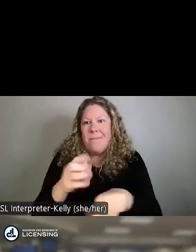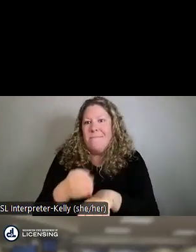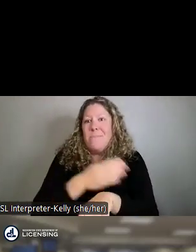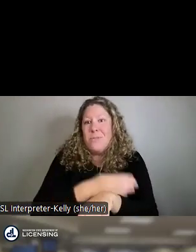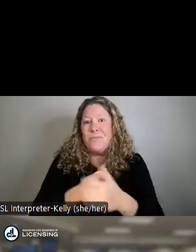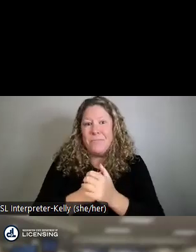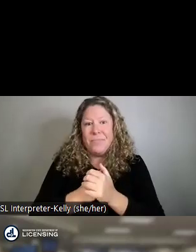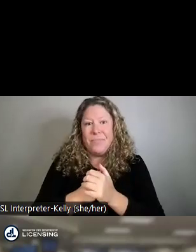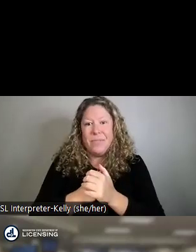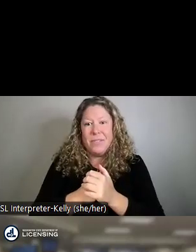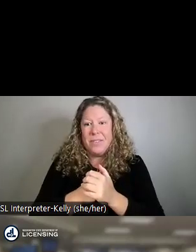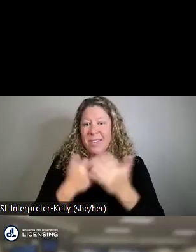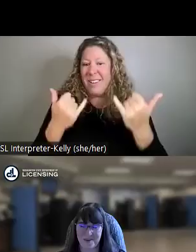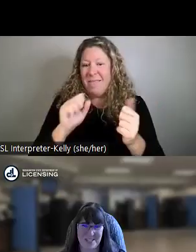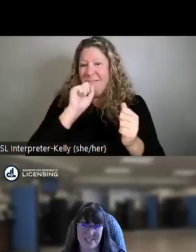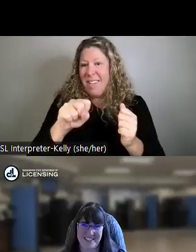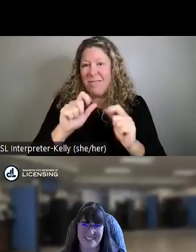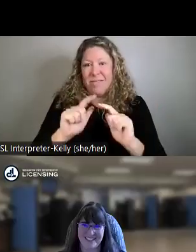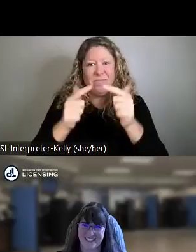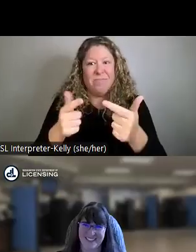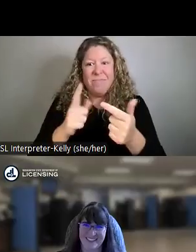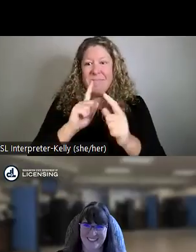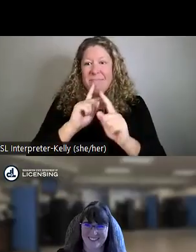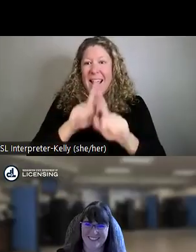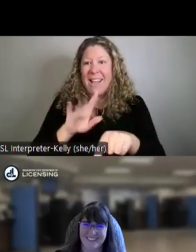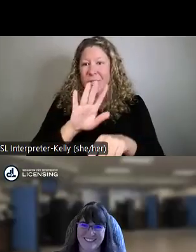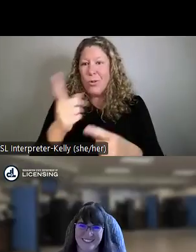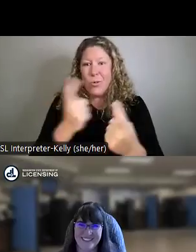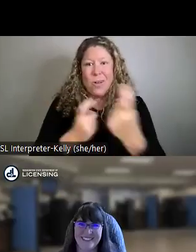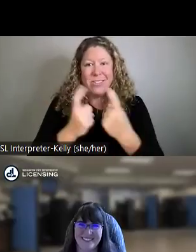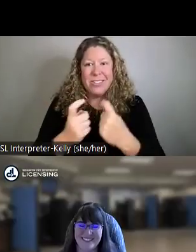And with that, we would love to answer your questions.